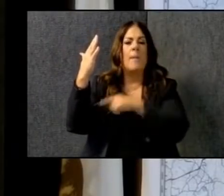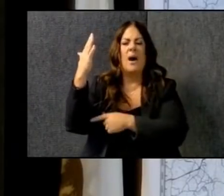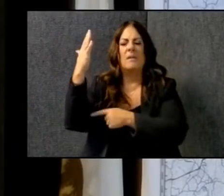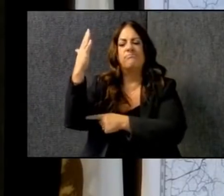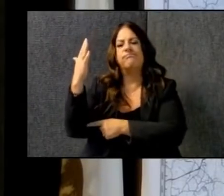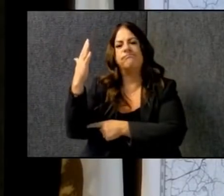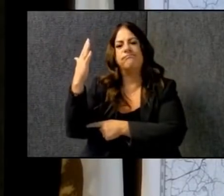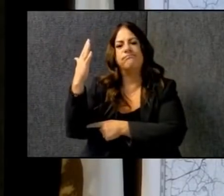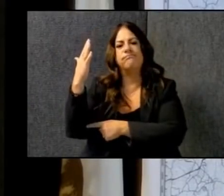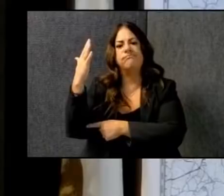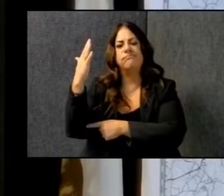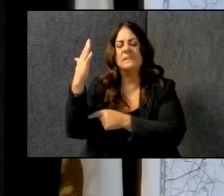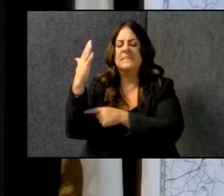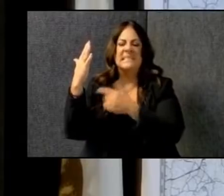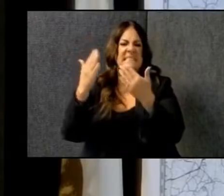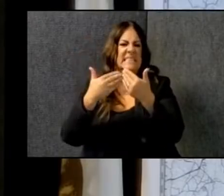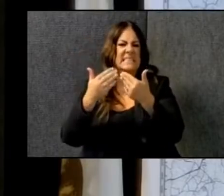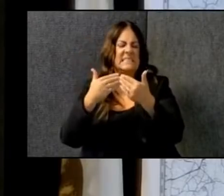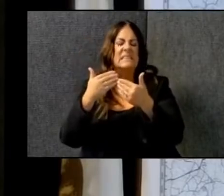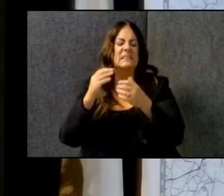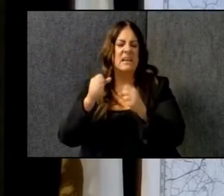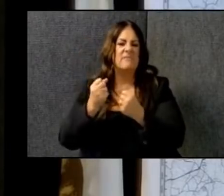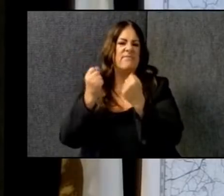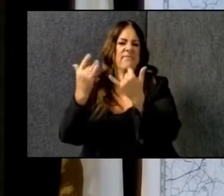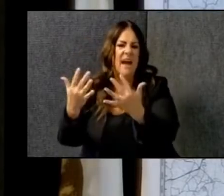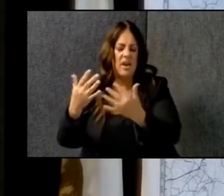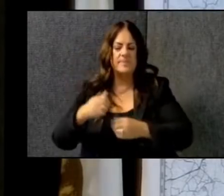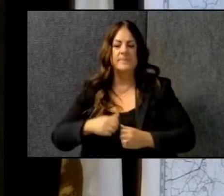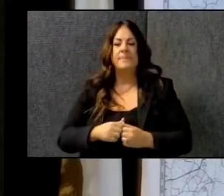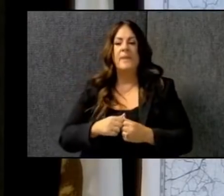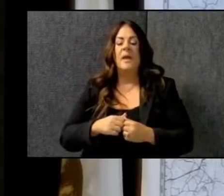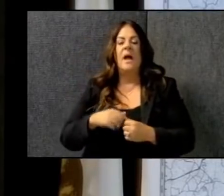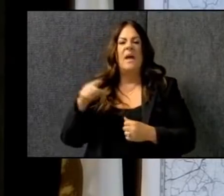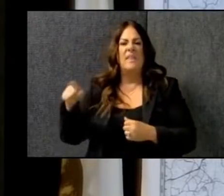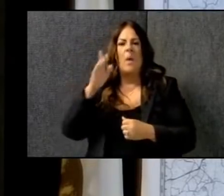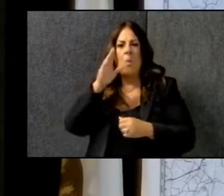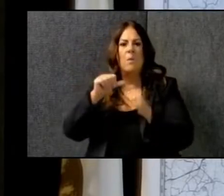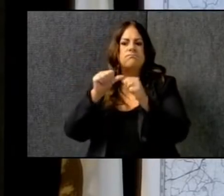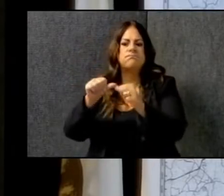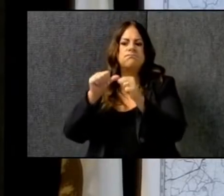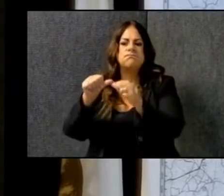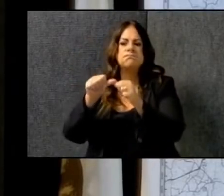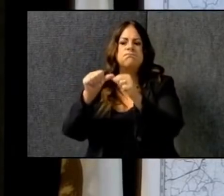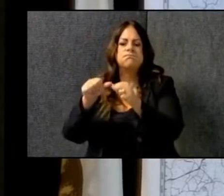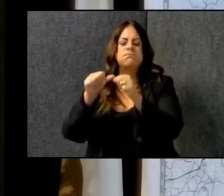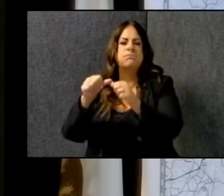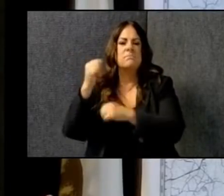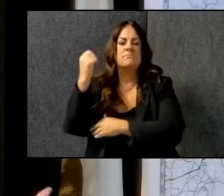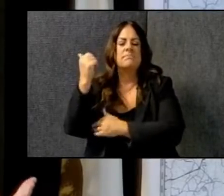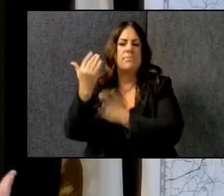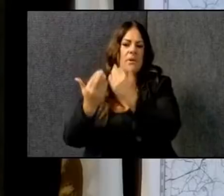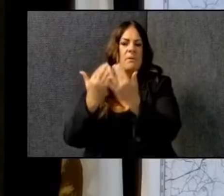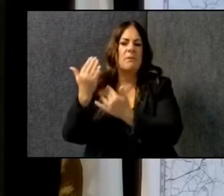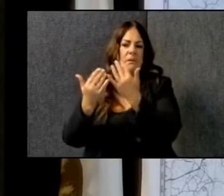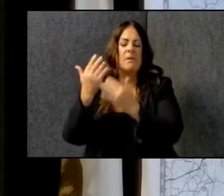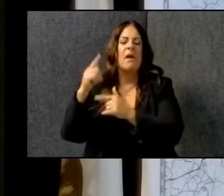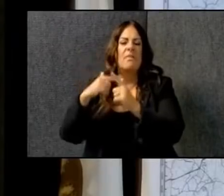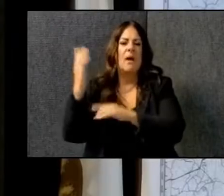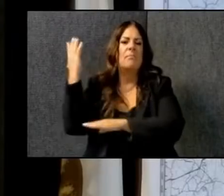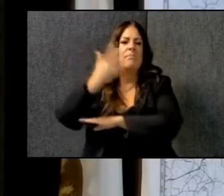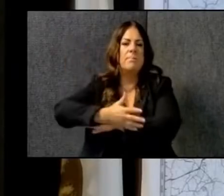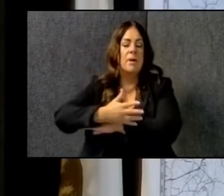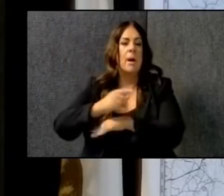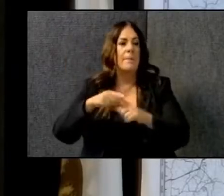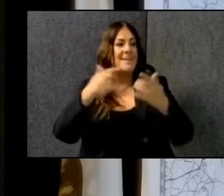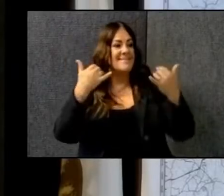real punky and they're real susceptible to catch fire. And so those trees continue to burn and then they can fall over real easy. Now as the fires burn